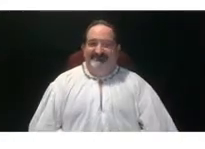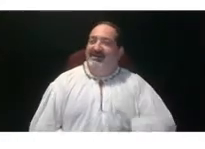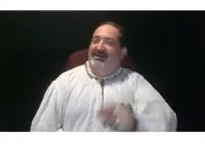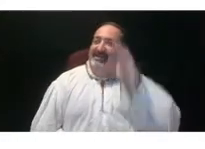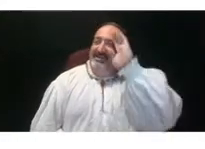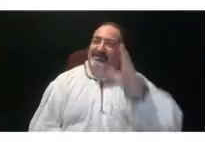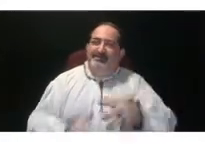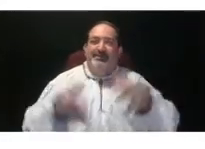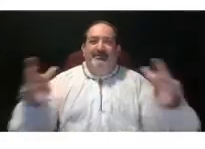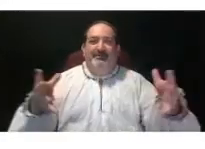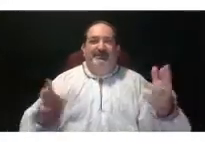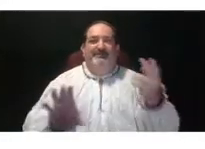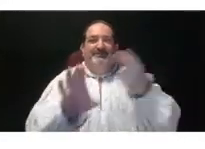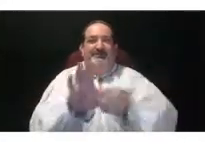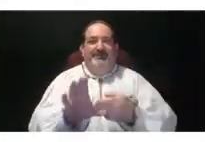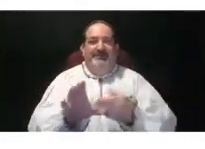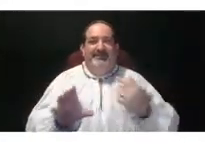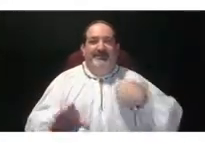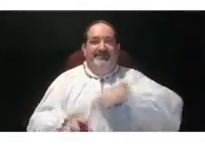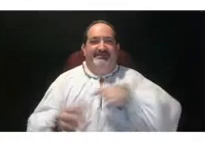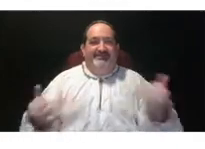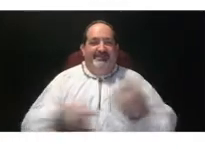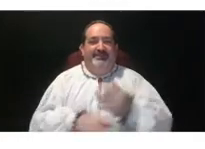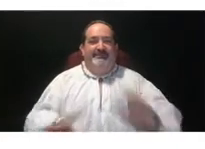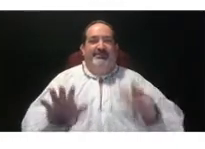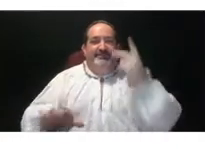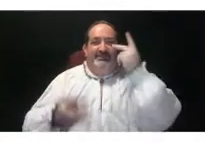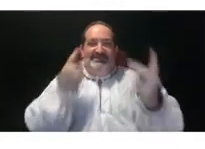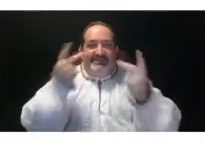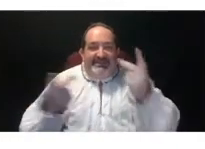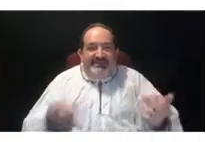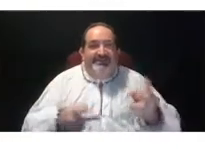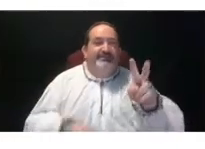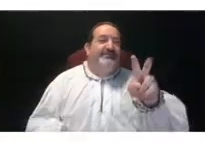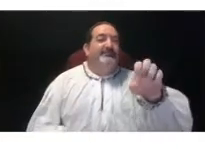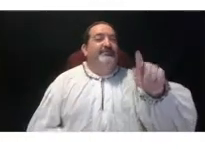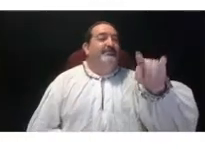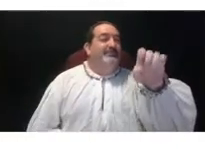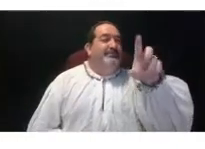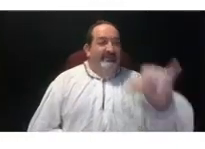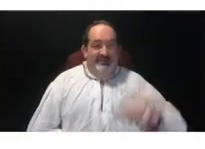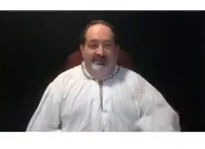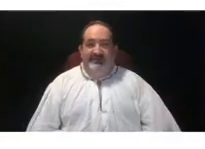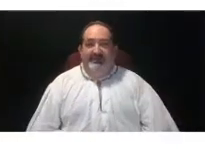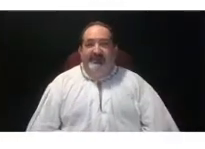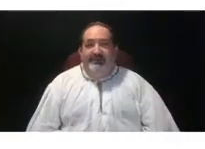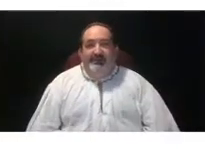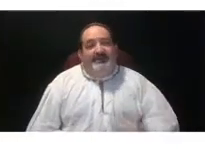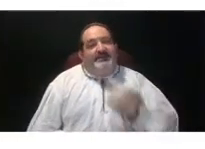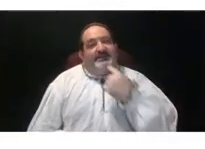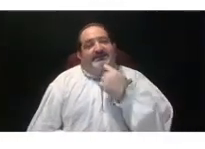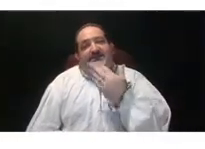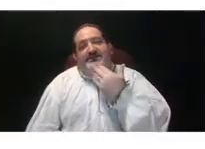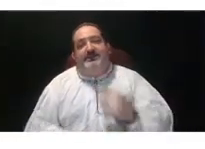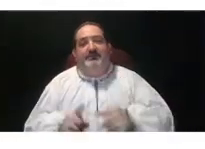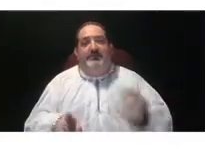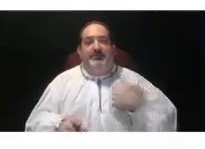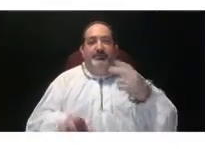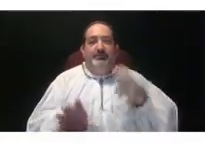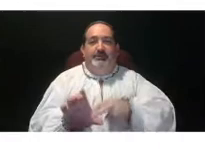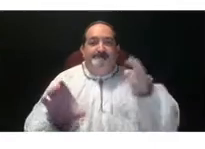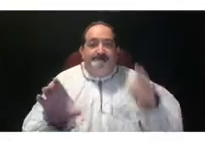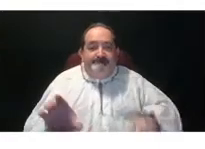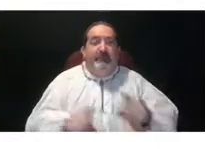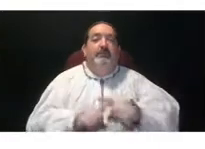Thank you so much for joining all of us today. It's great to see everybody virtually. It's a little bittersweet as we will be stepping down, but we